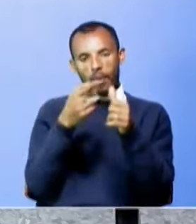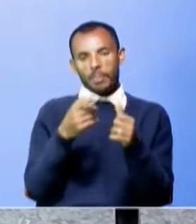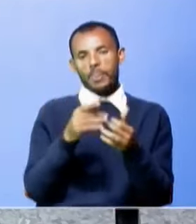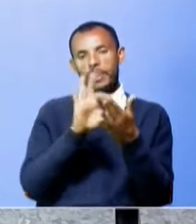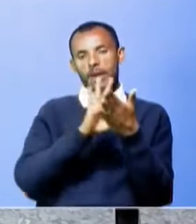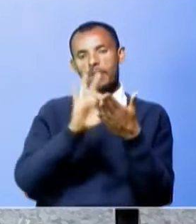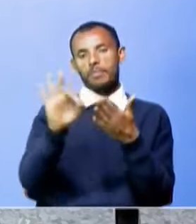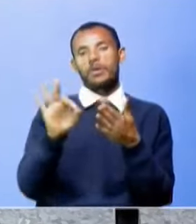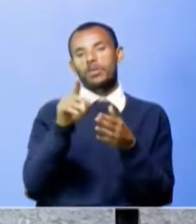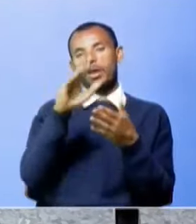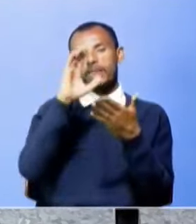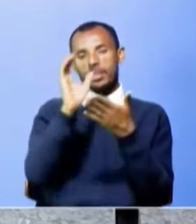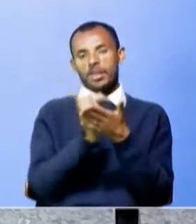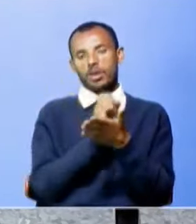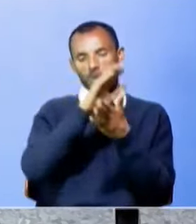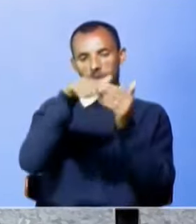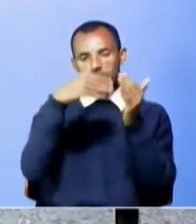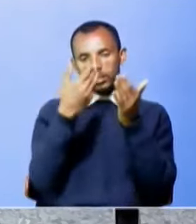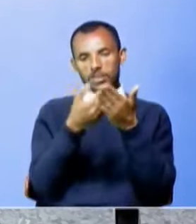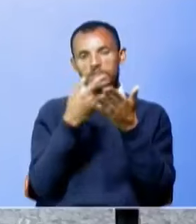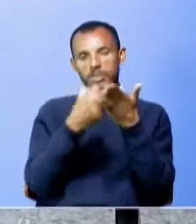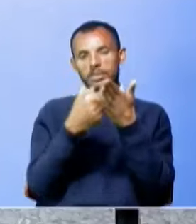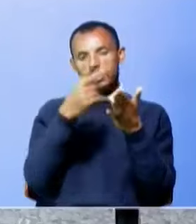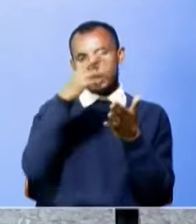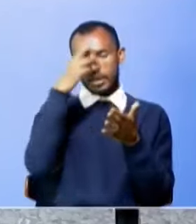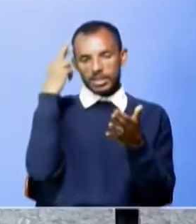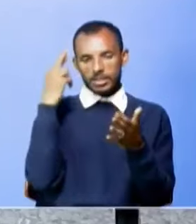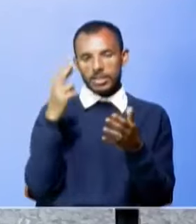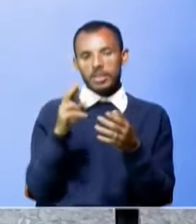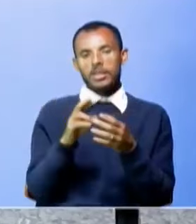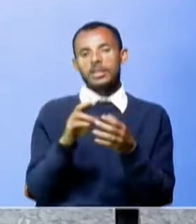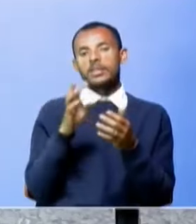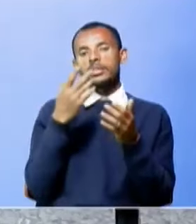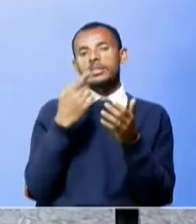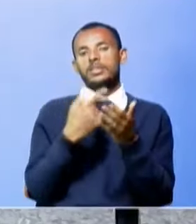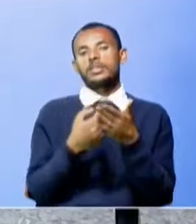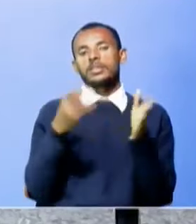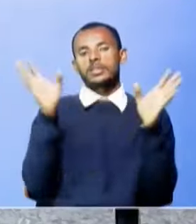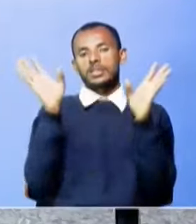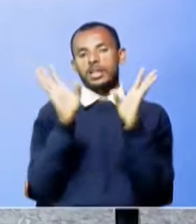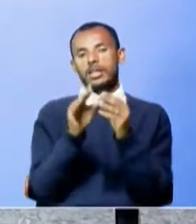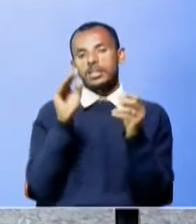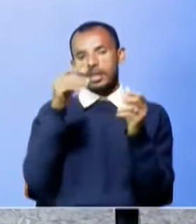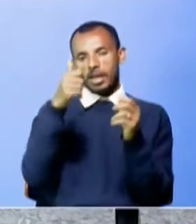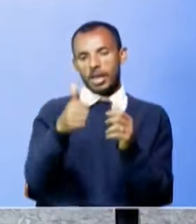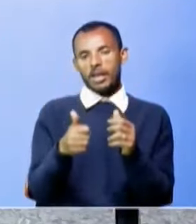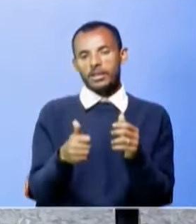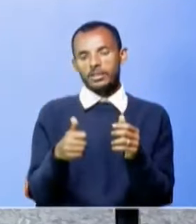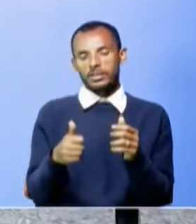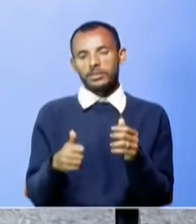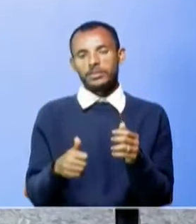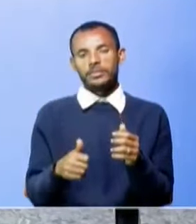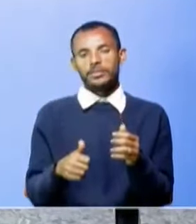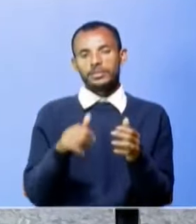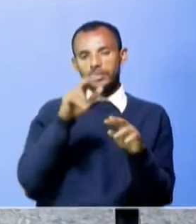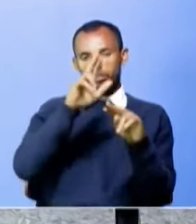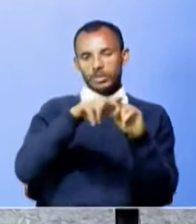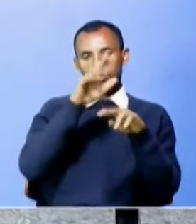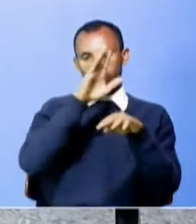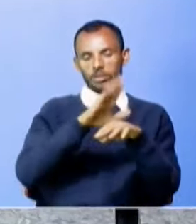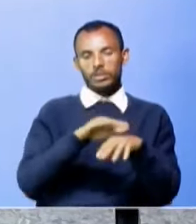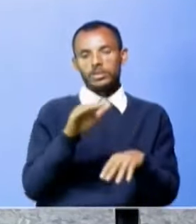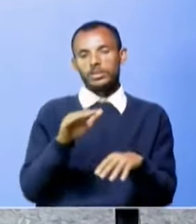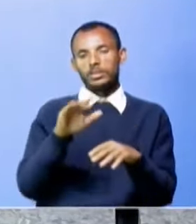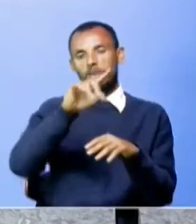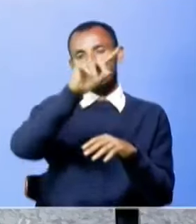can take, in all those cases, you can take even from this set, prime from this set. Depending on